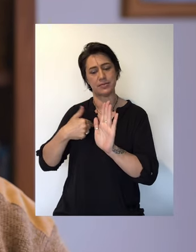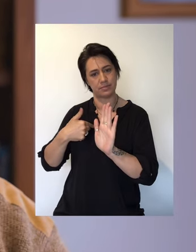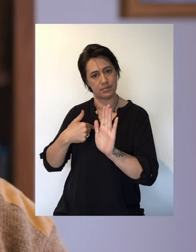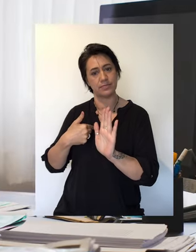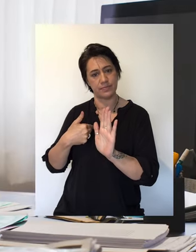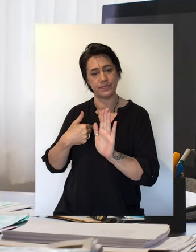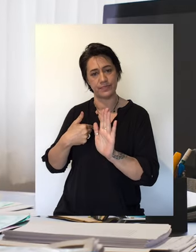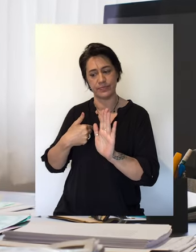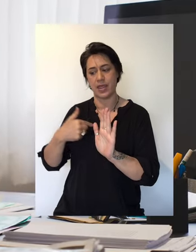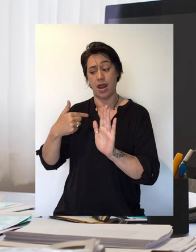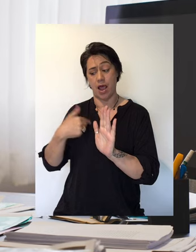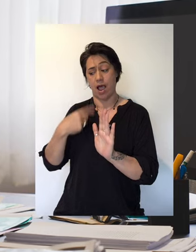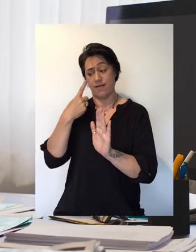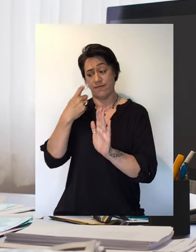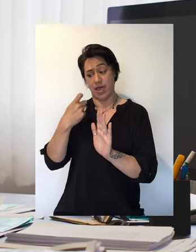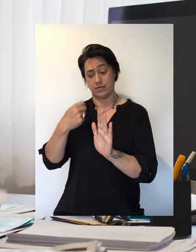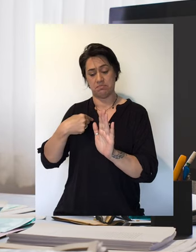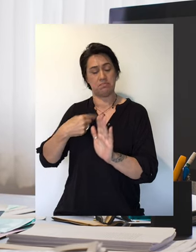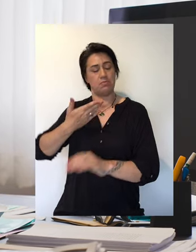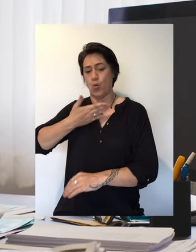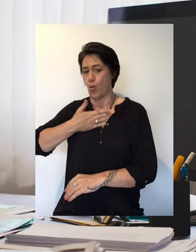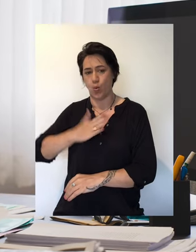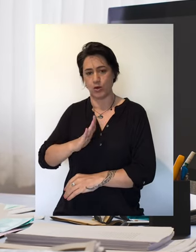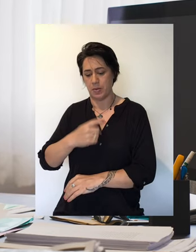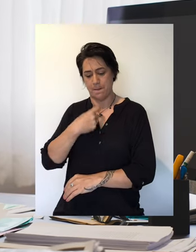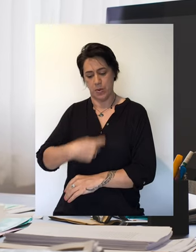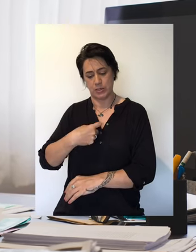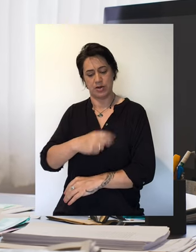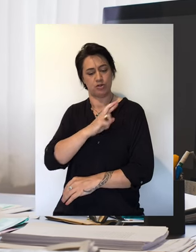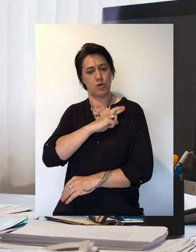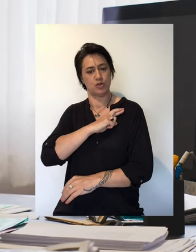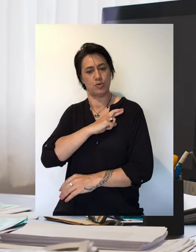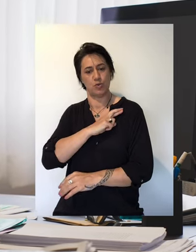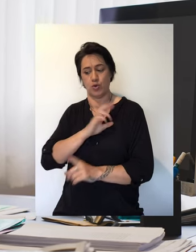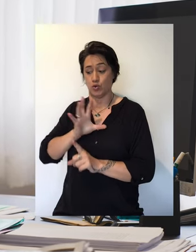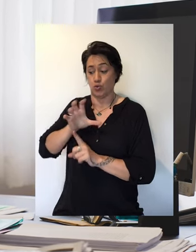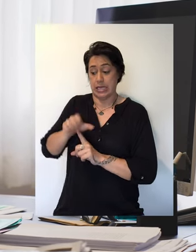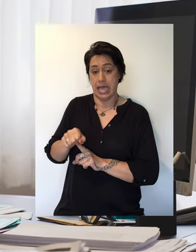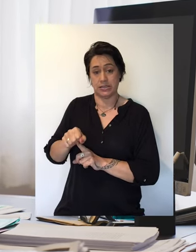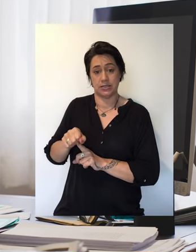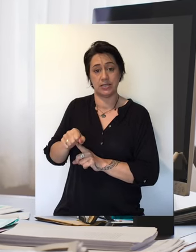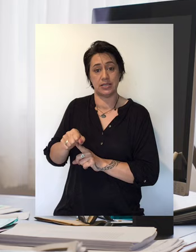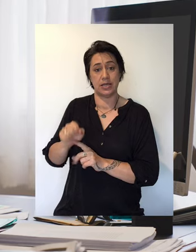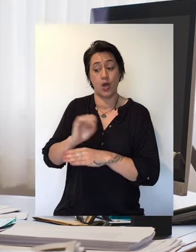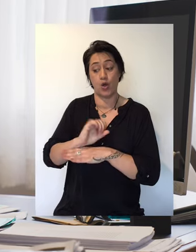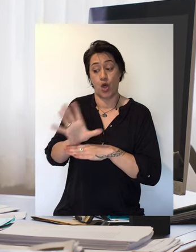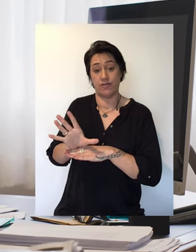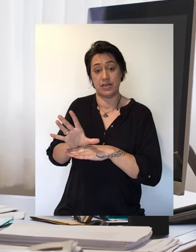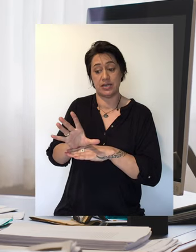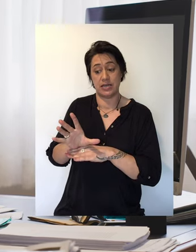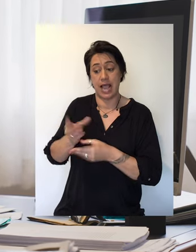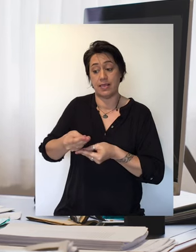members, I found I was not wanting to be personally responsible for